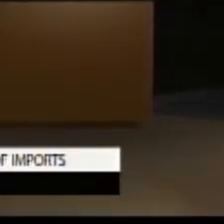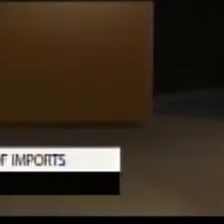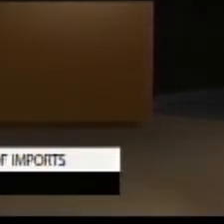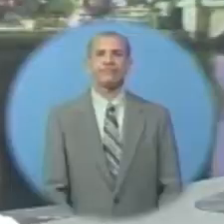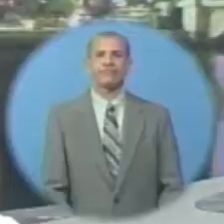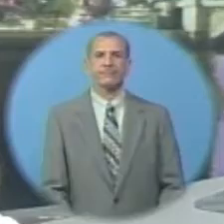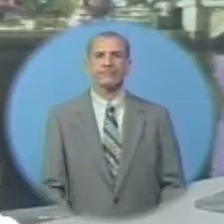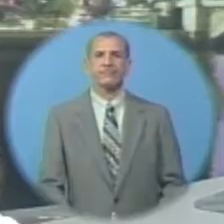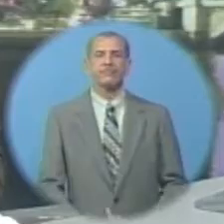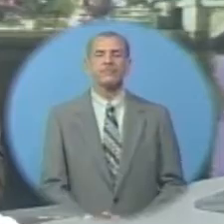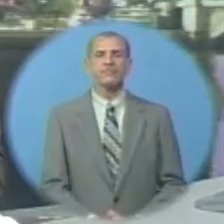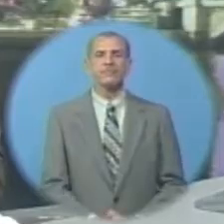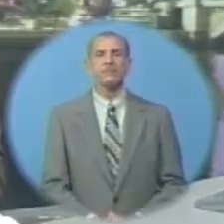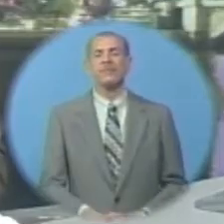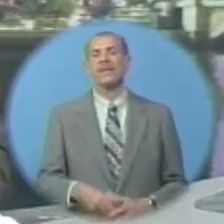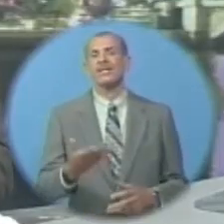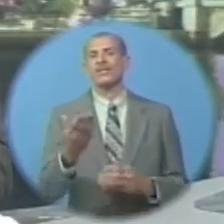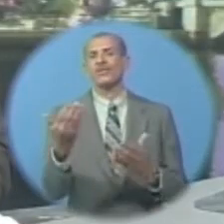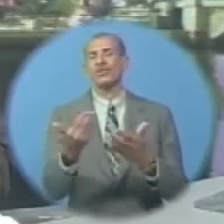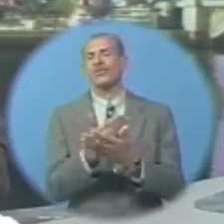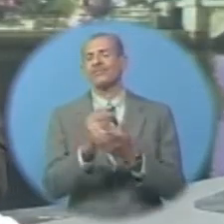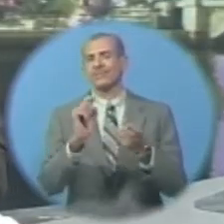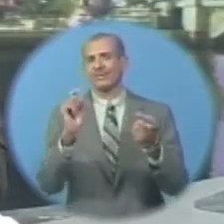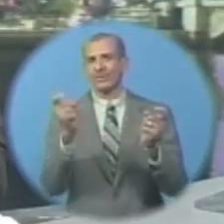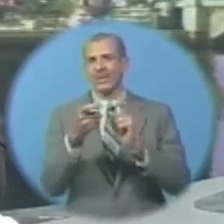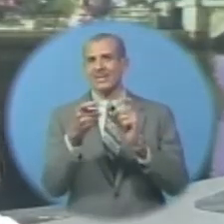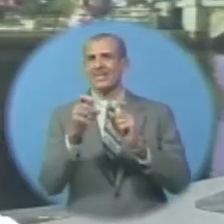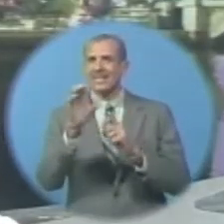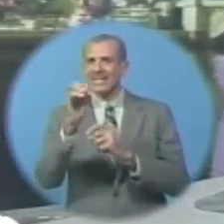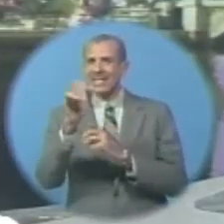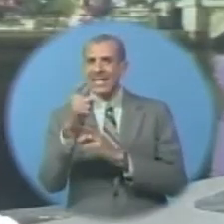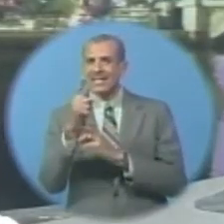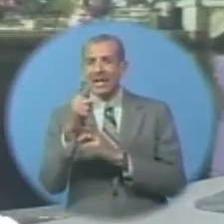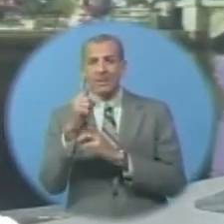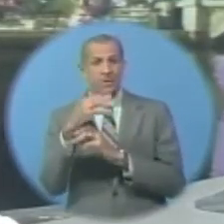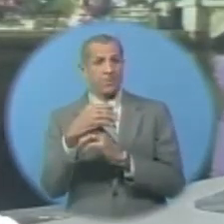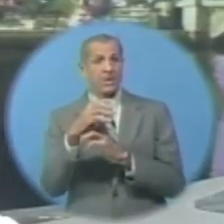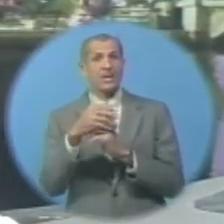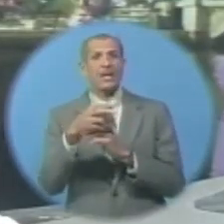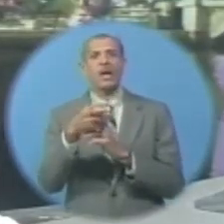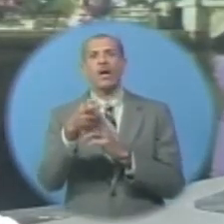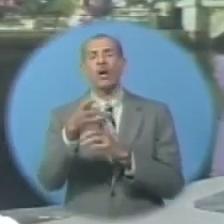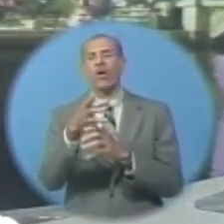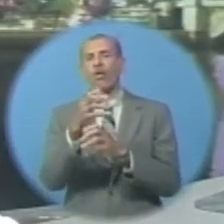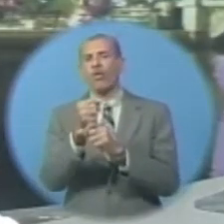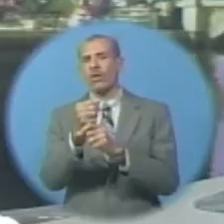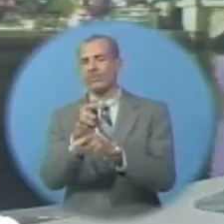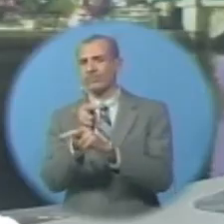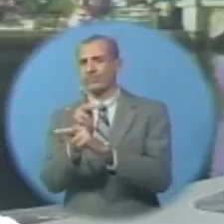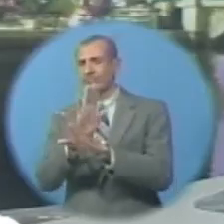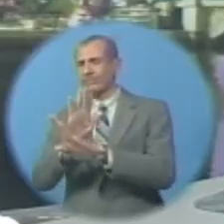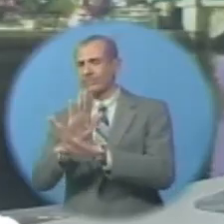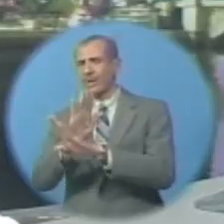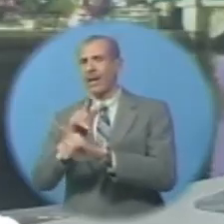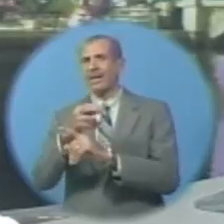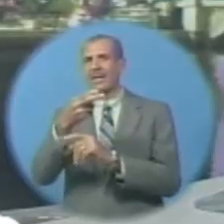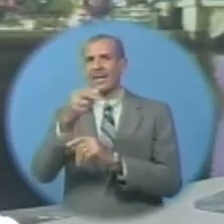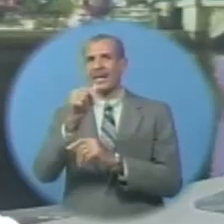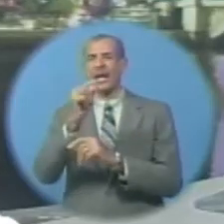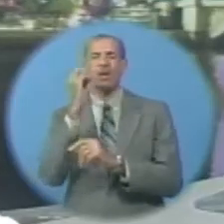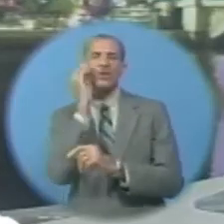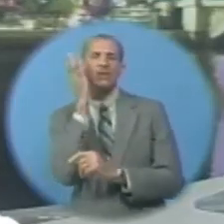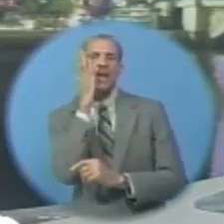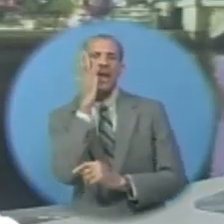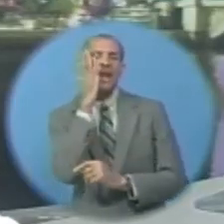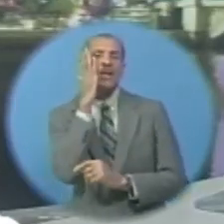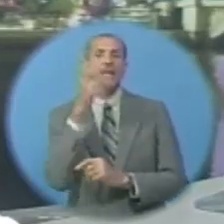2016-2017. There's a new twist in the case that has put a hold on the development of the Hyatt Hotel project. The High